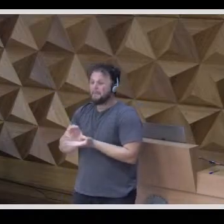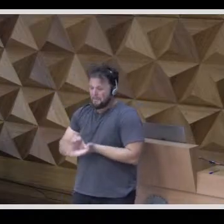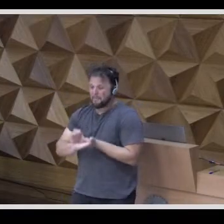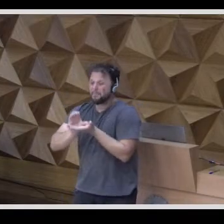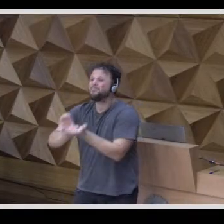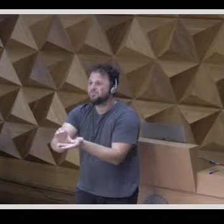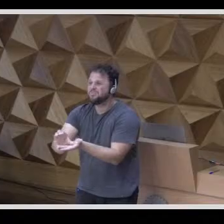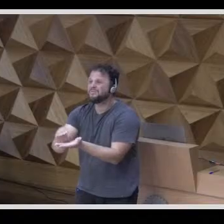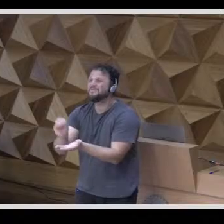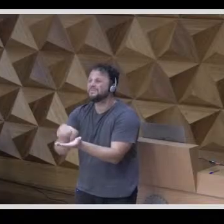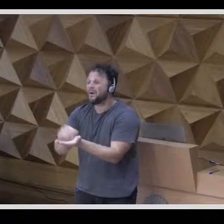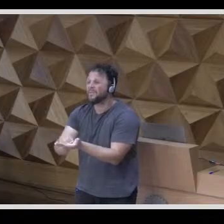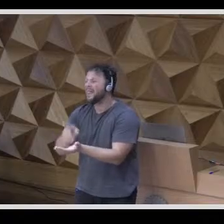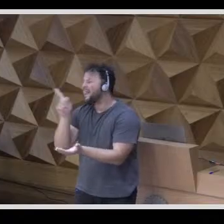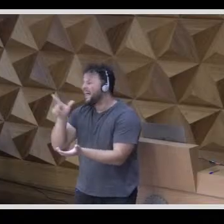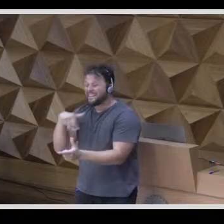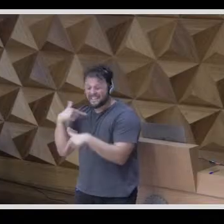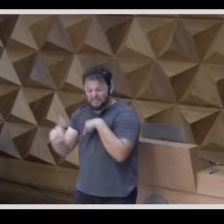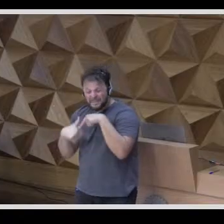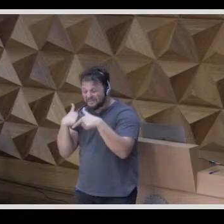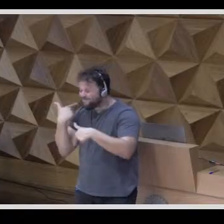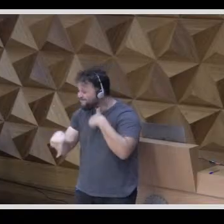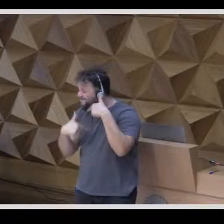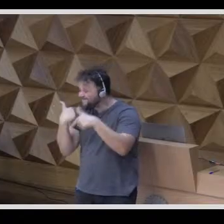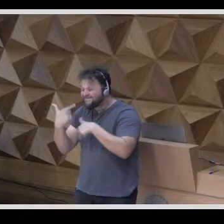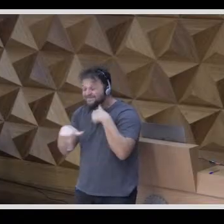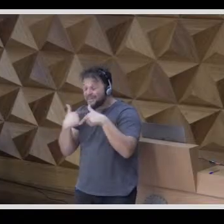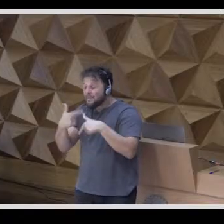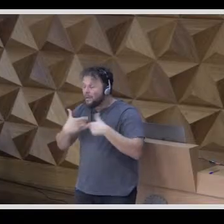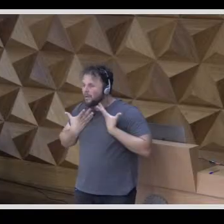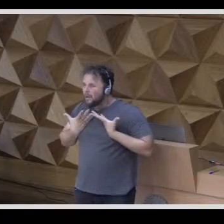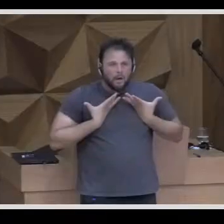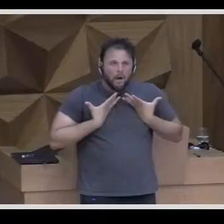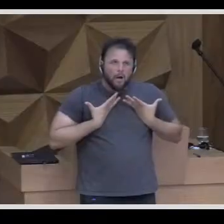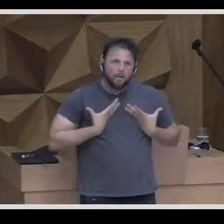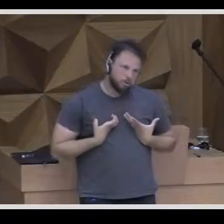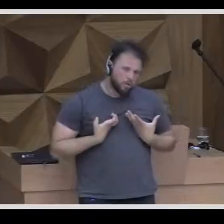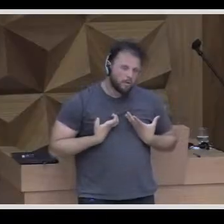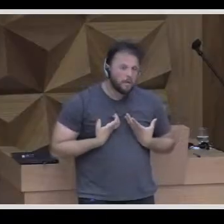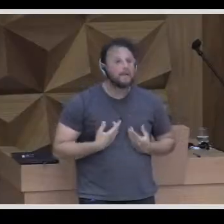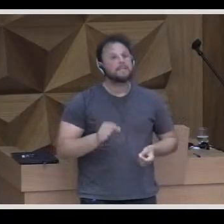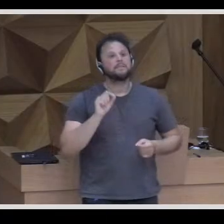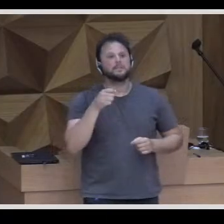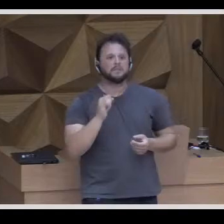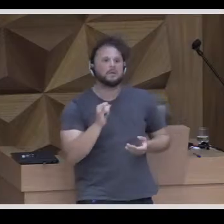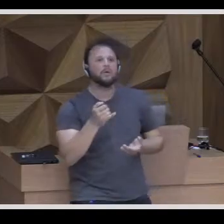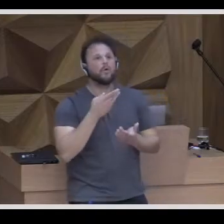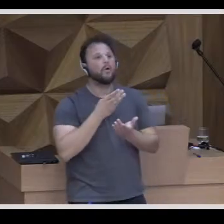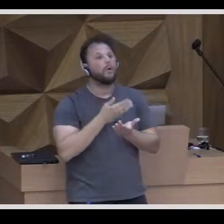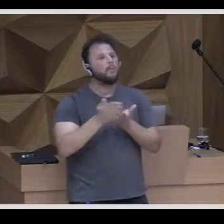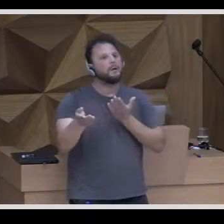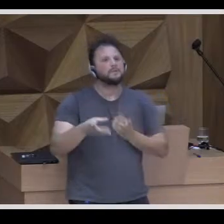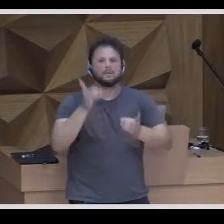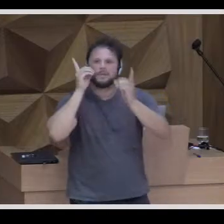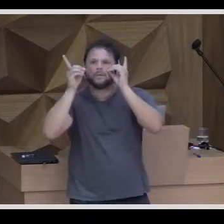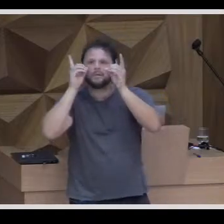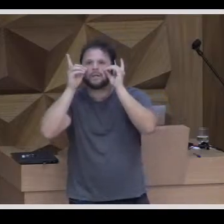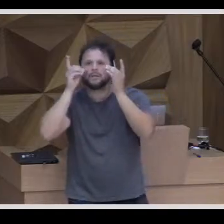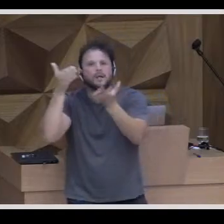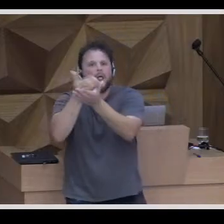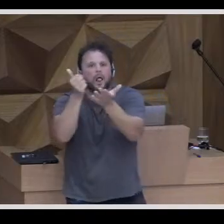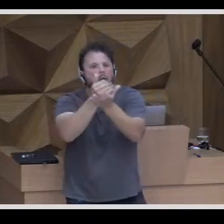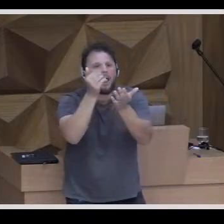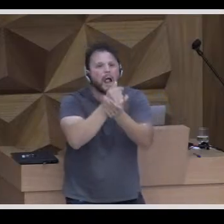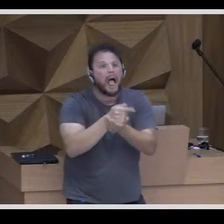overworked. So my question is, if we now start collecting streams and streams of data and analyzing that data and reporting it